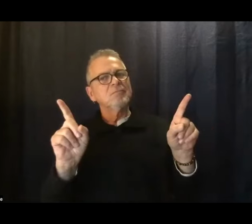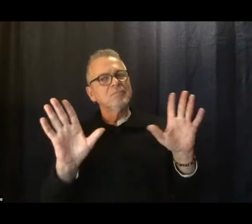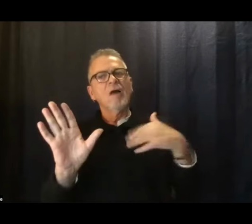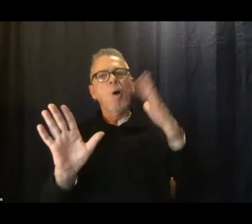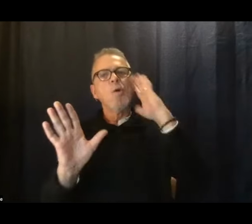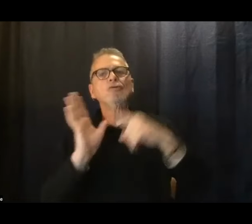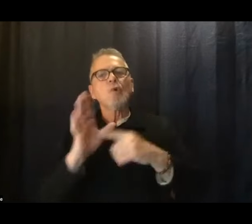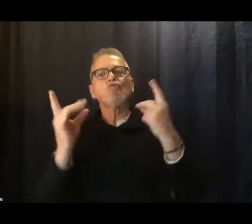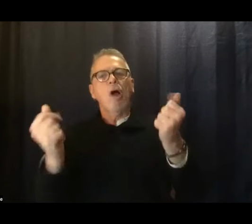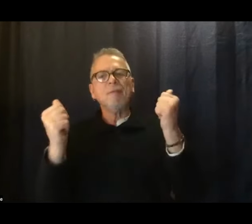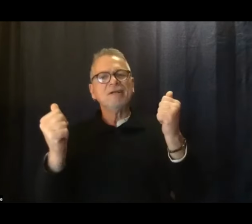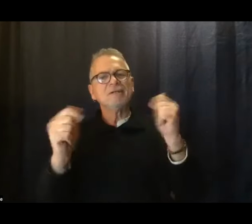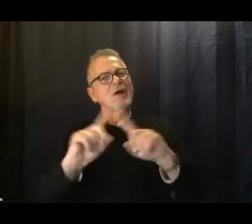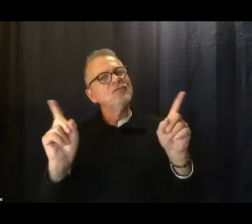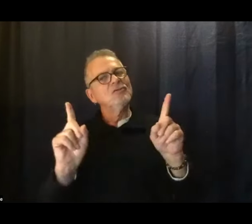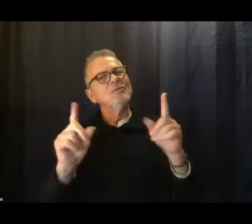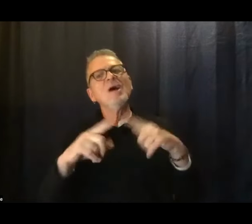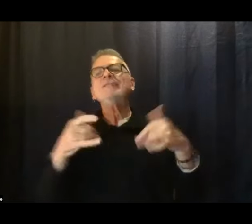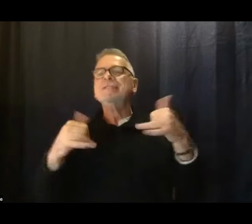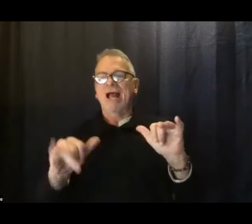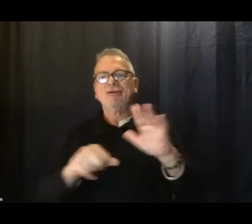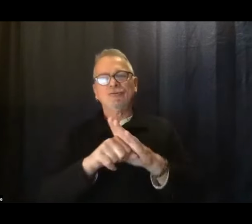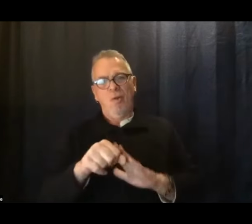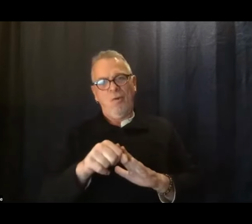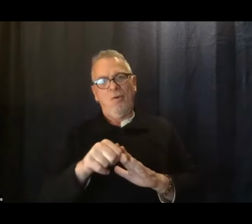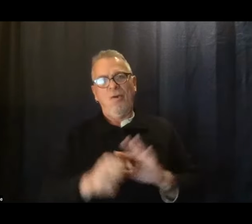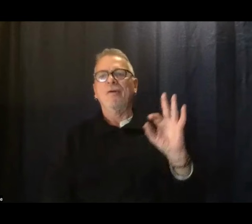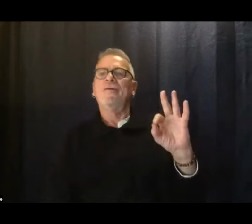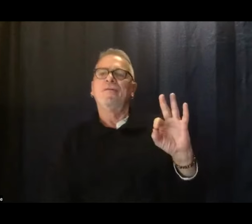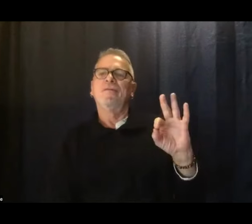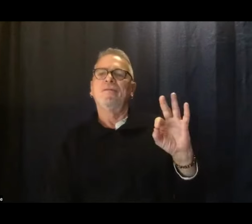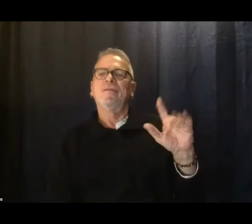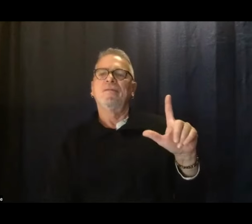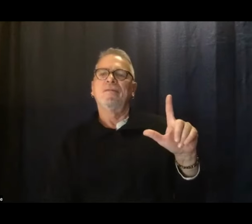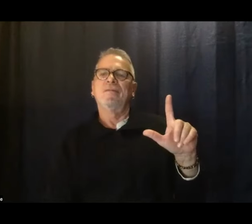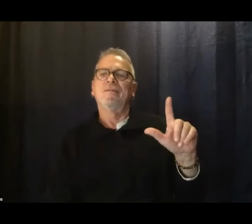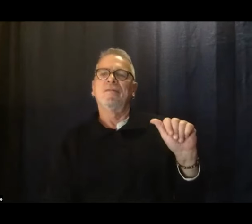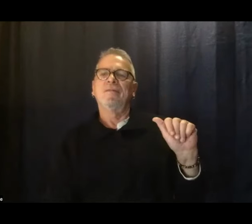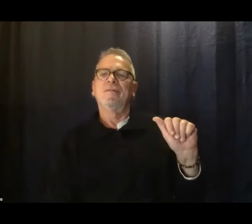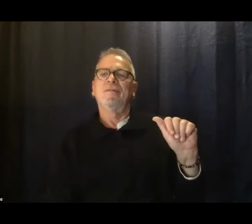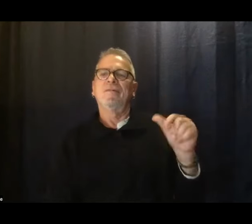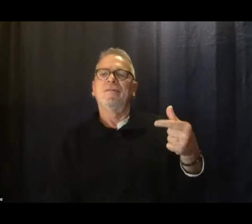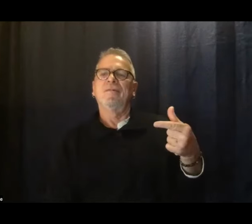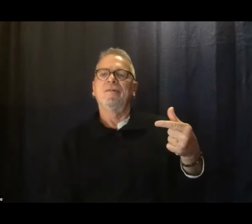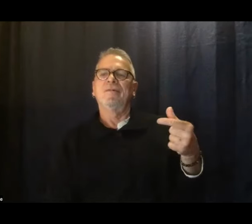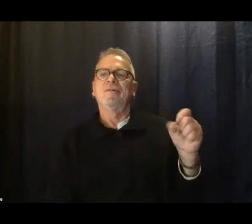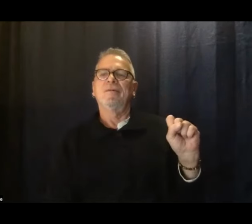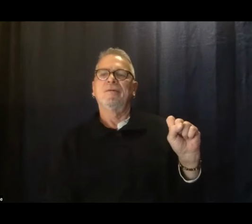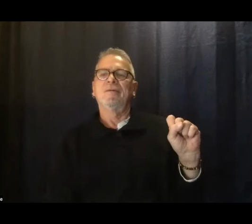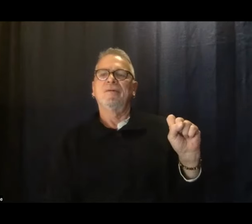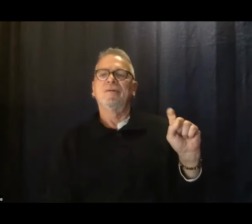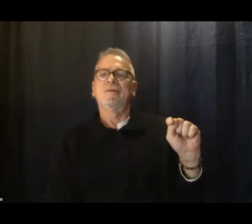Now, do be careful. I'm going to show you rapid later. It is different. So right now,